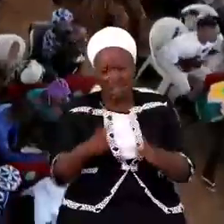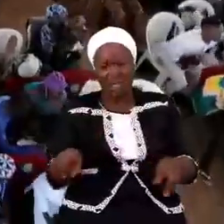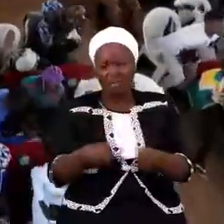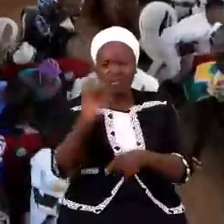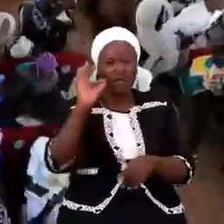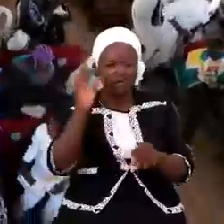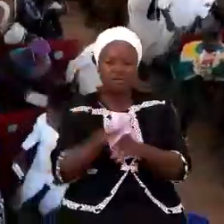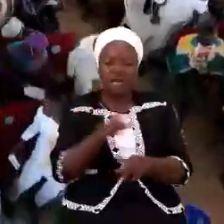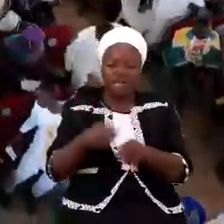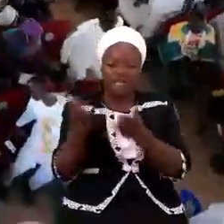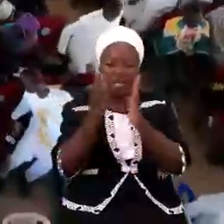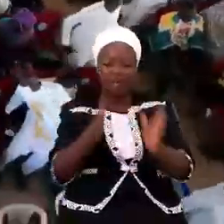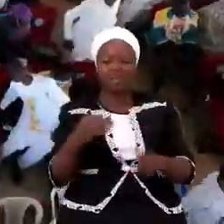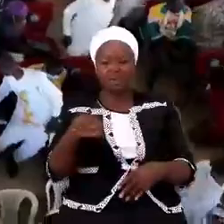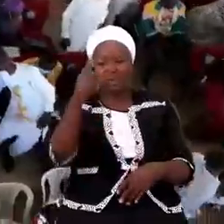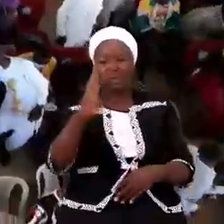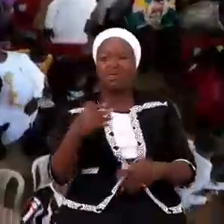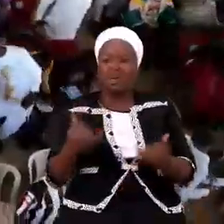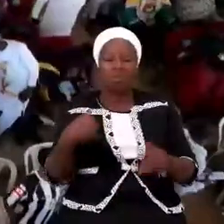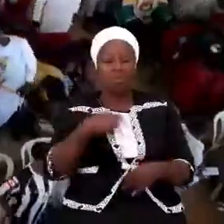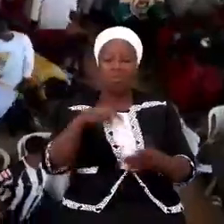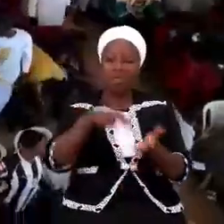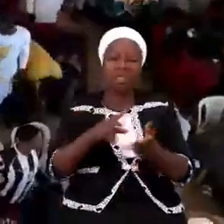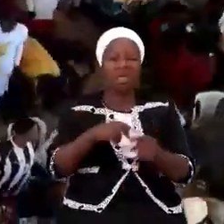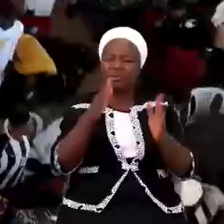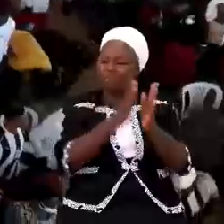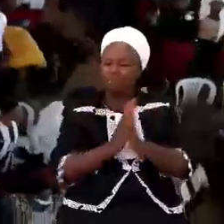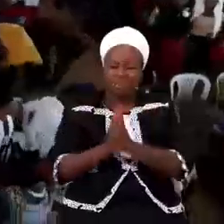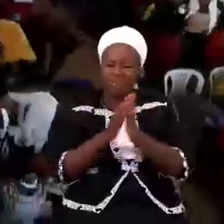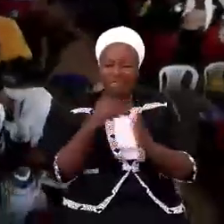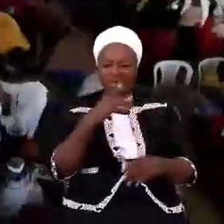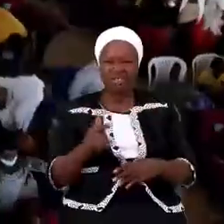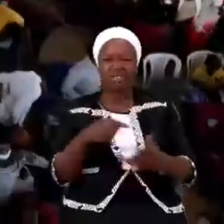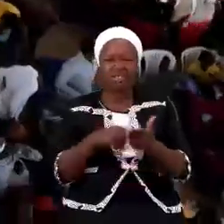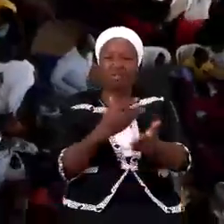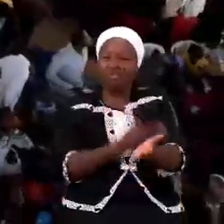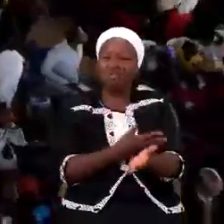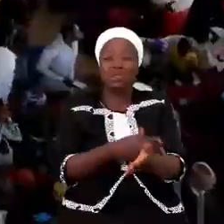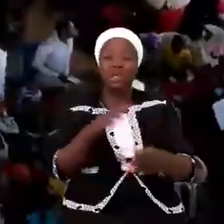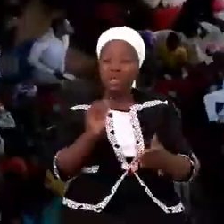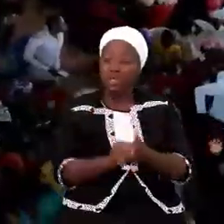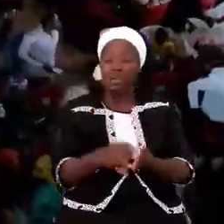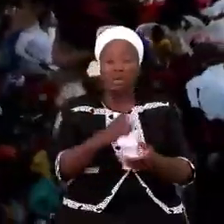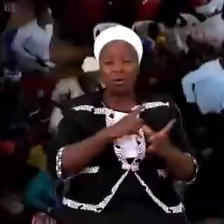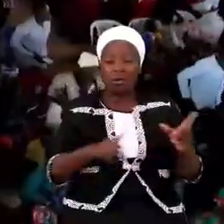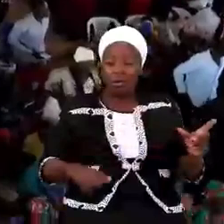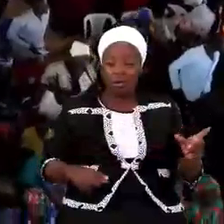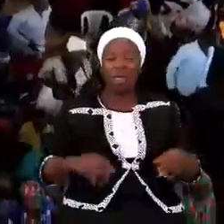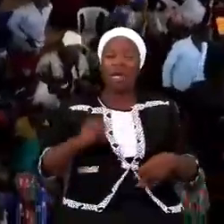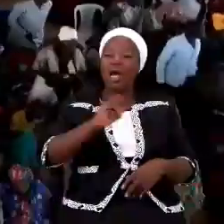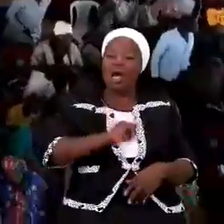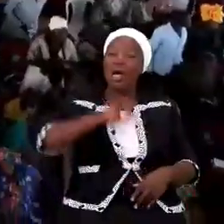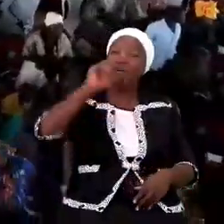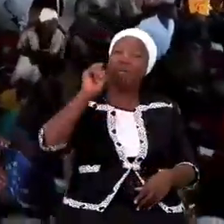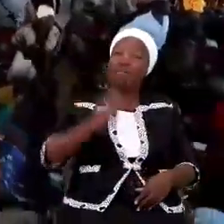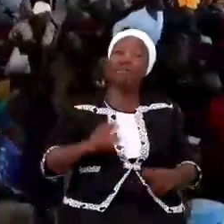and say, Lord, I must be there. I will be there. Heaven, I will get there. You will get there in